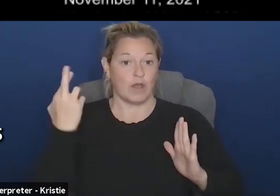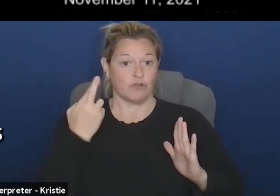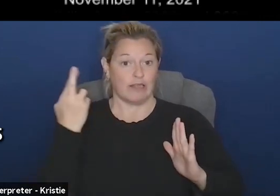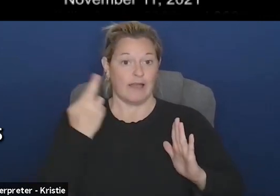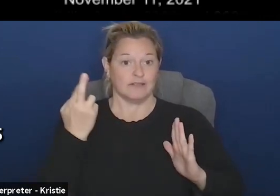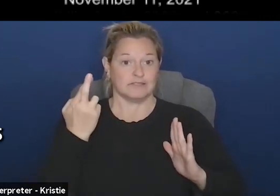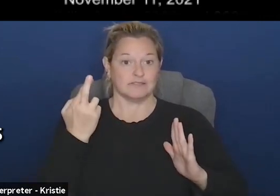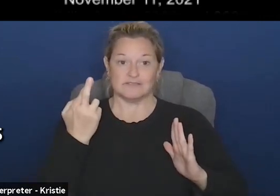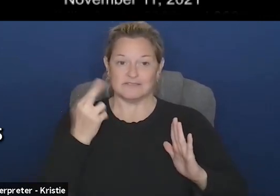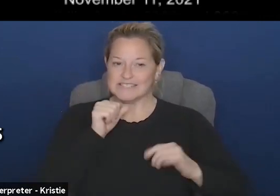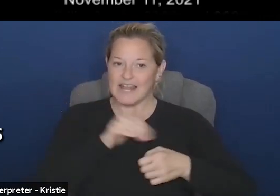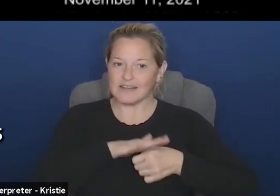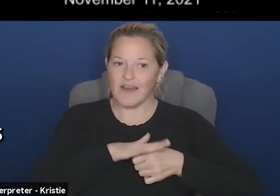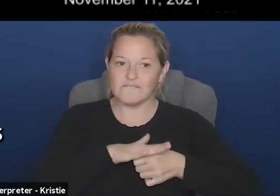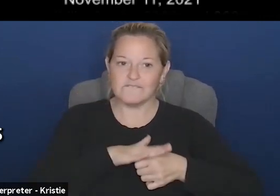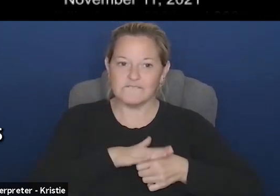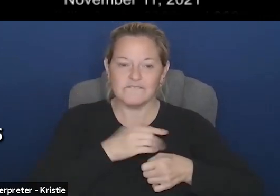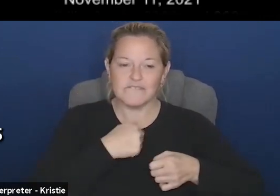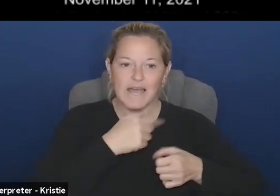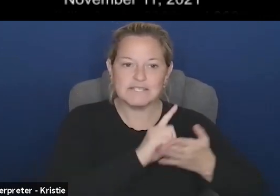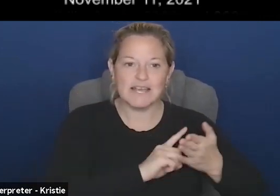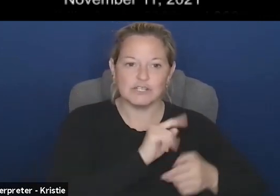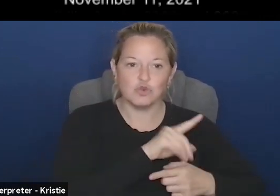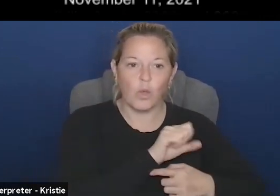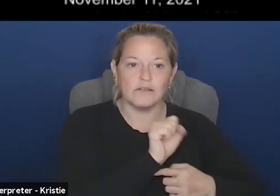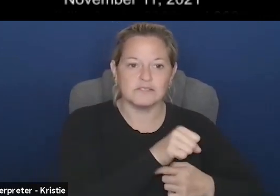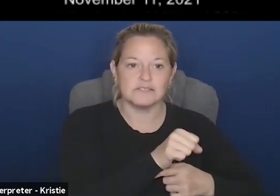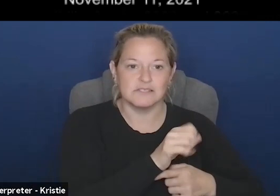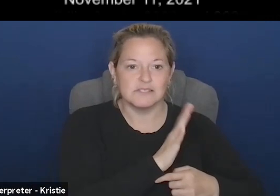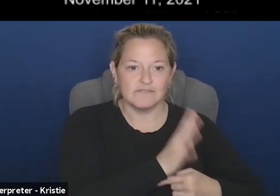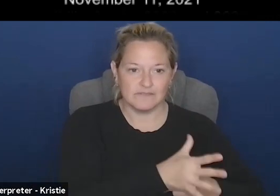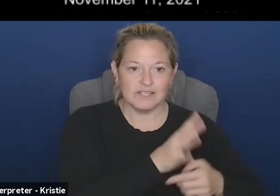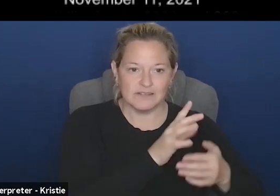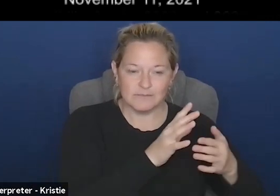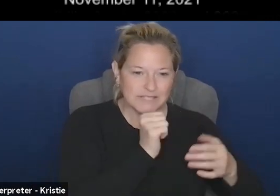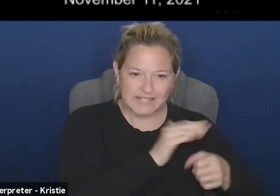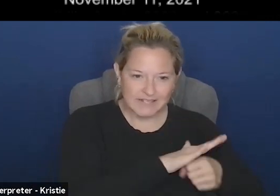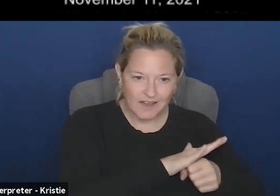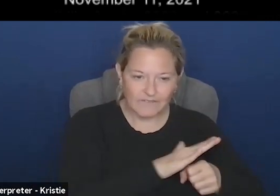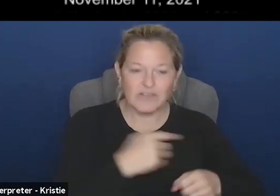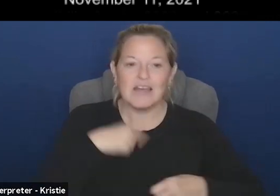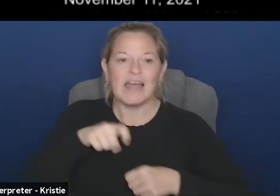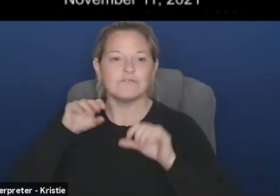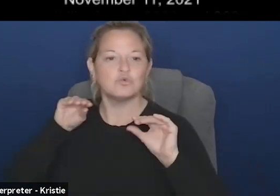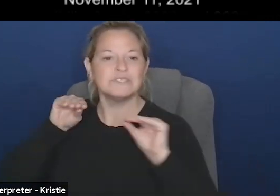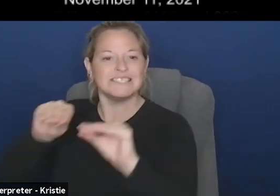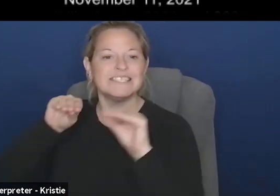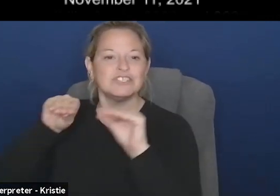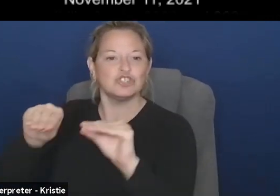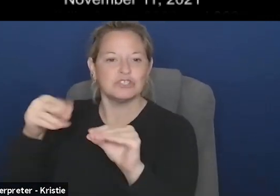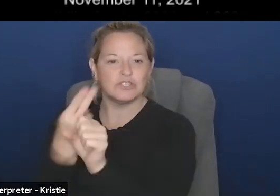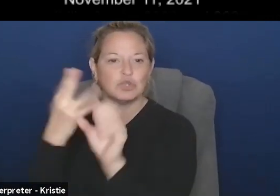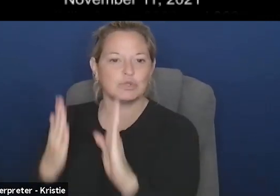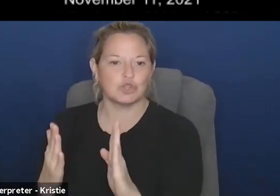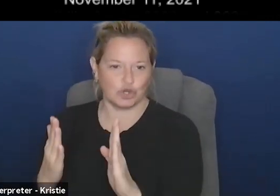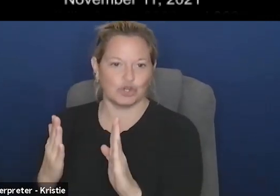just design the tools. You need to design the tools that will teach the user about these sort of